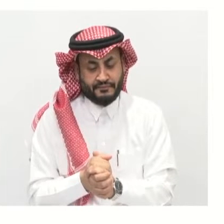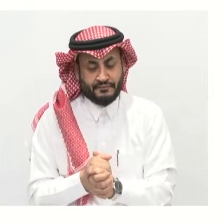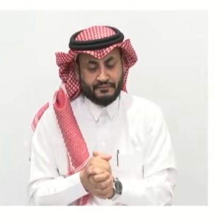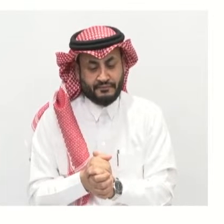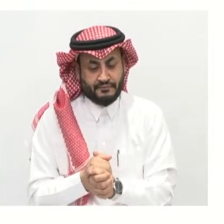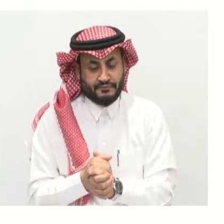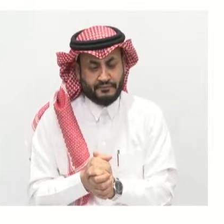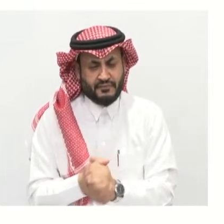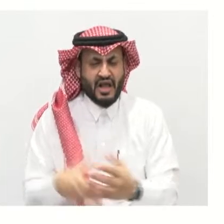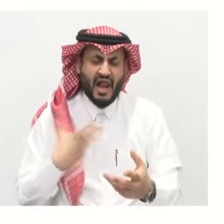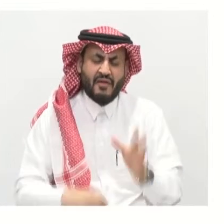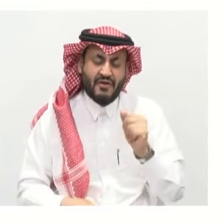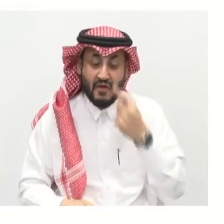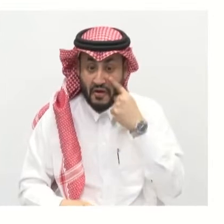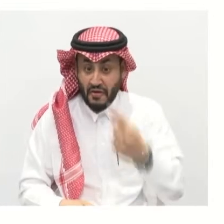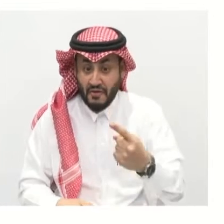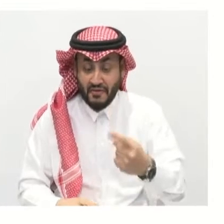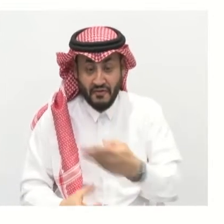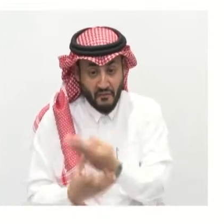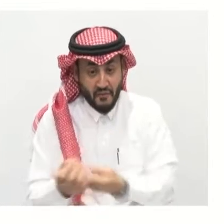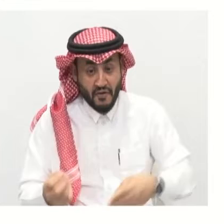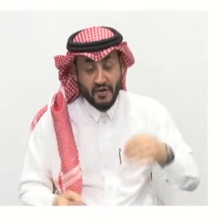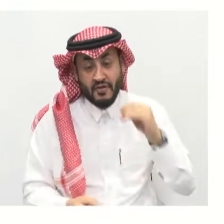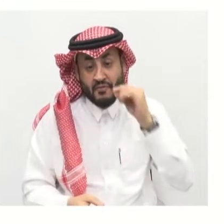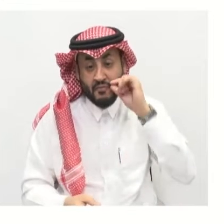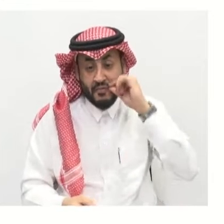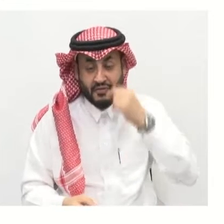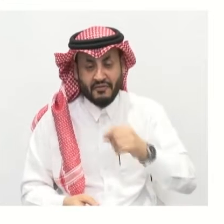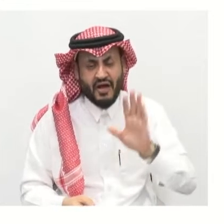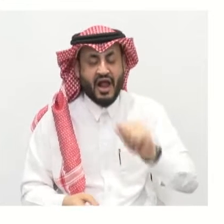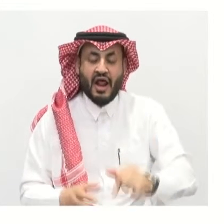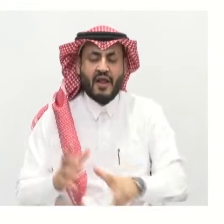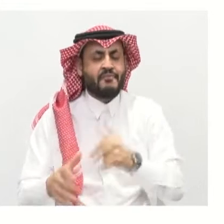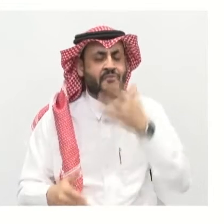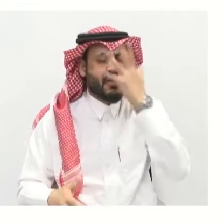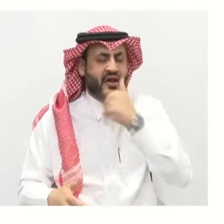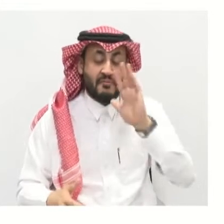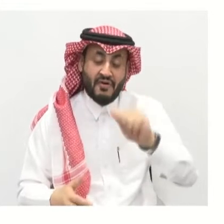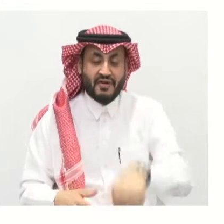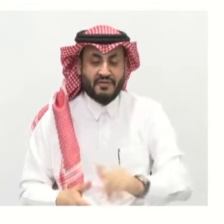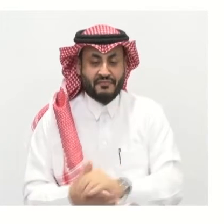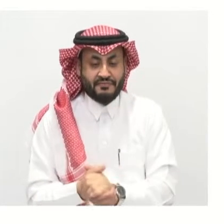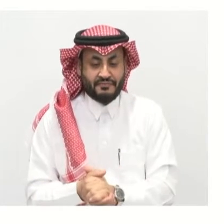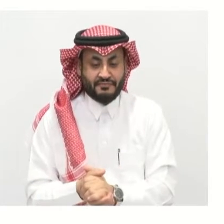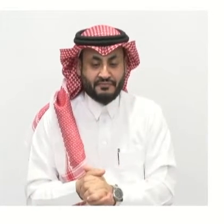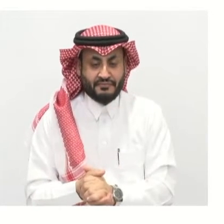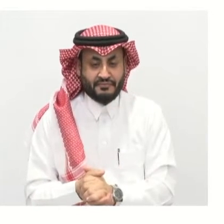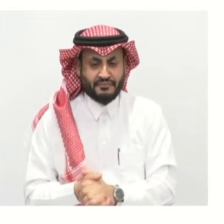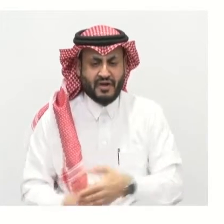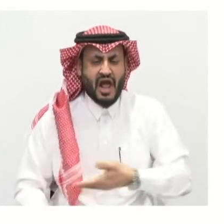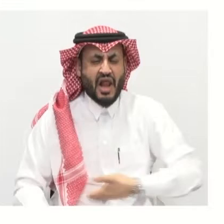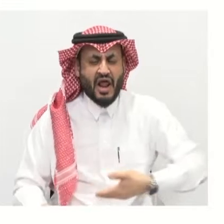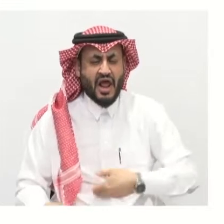I can't wait to see your new baby brother. Me too. I'm not nervous anymore. I'm so hungry